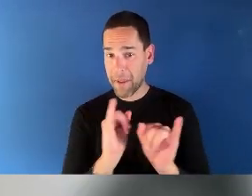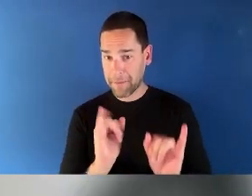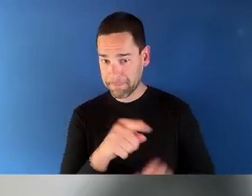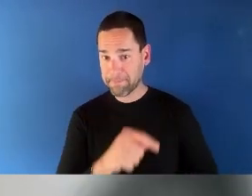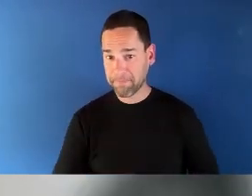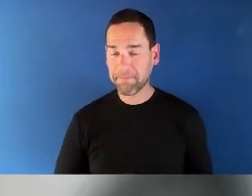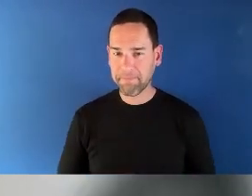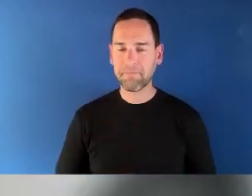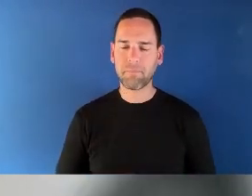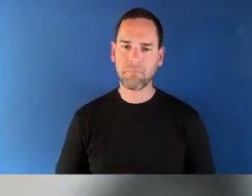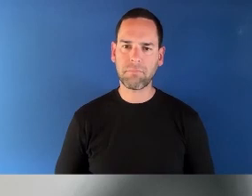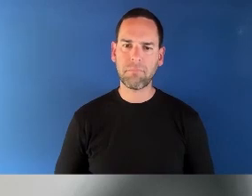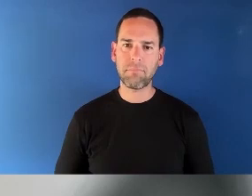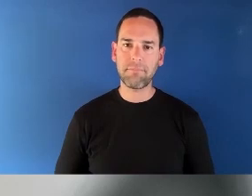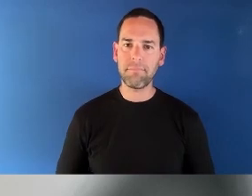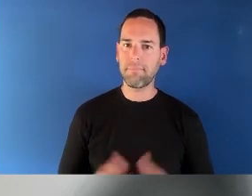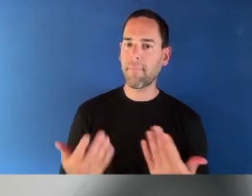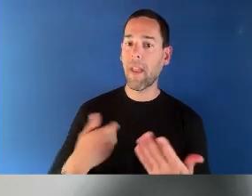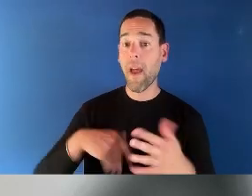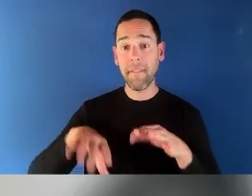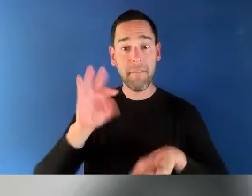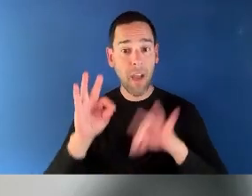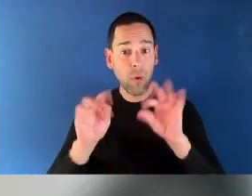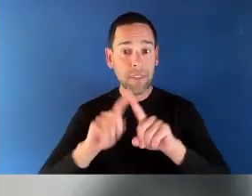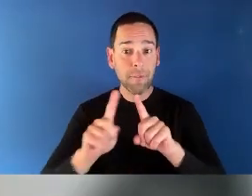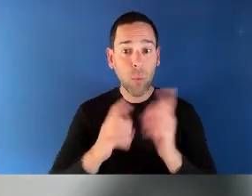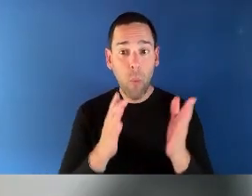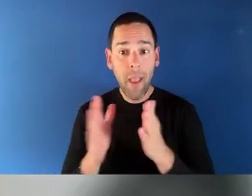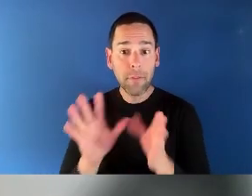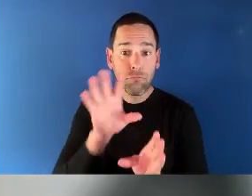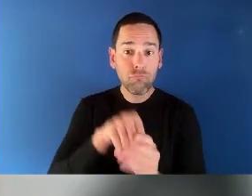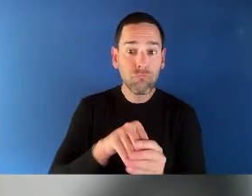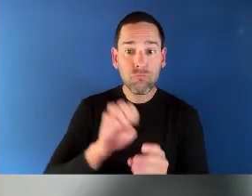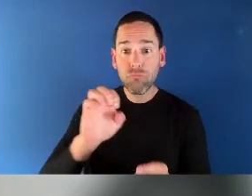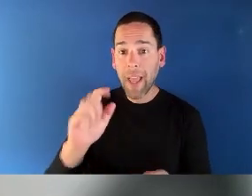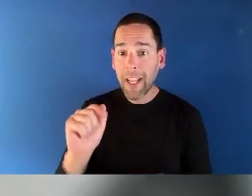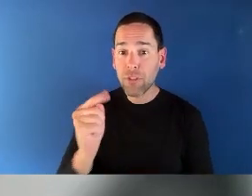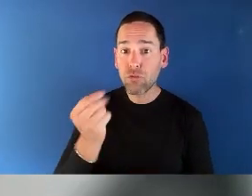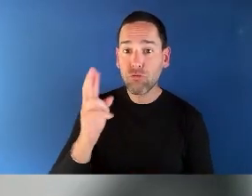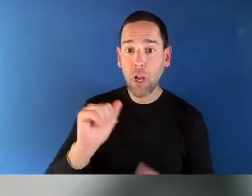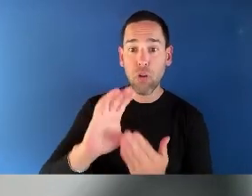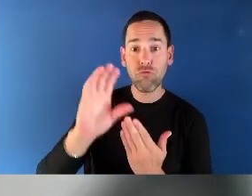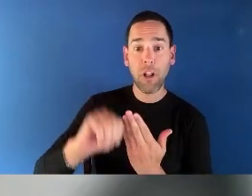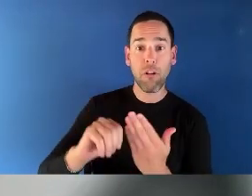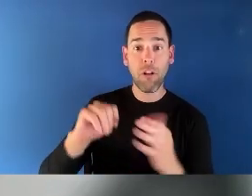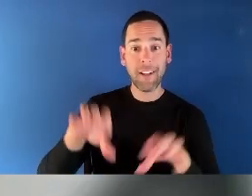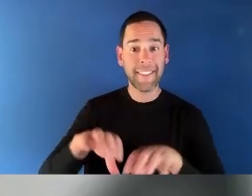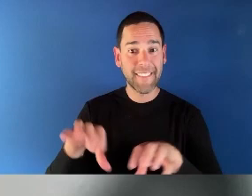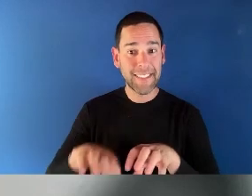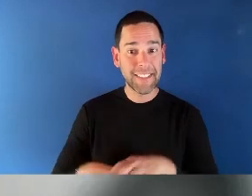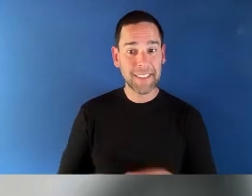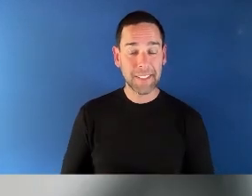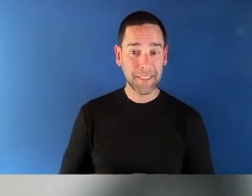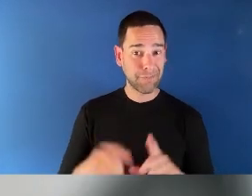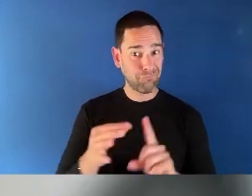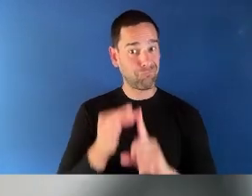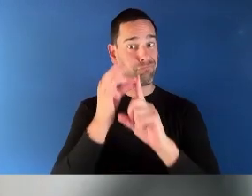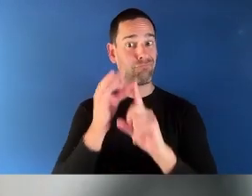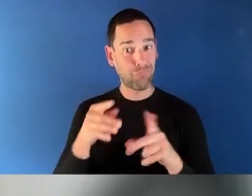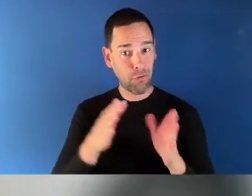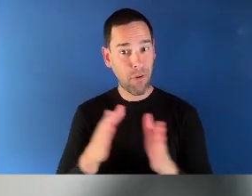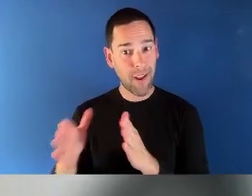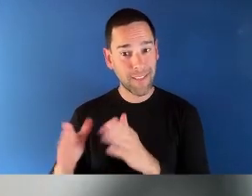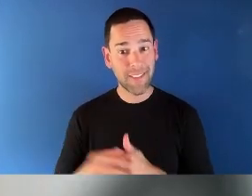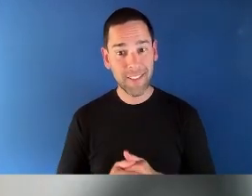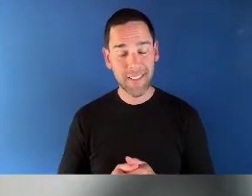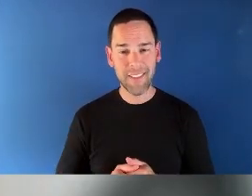I've found ways to get really involved in I found unique ways to get involved in extracurricular activities that are